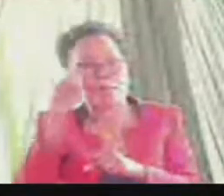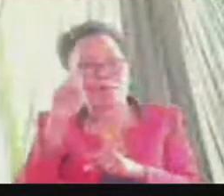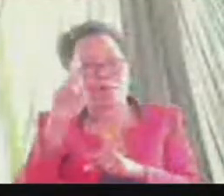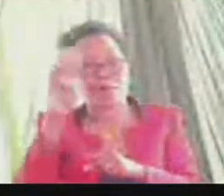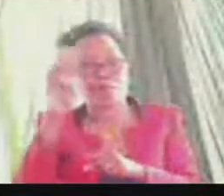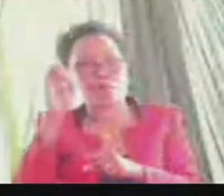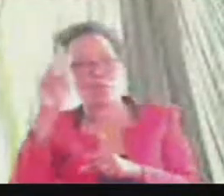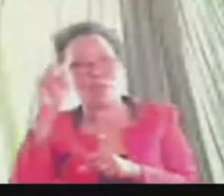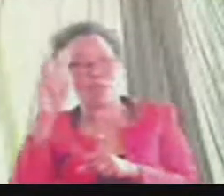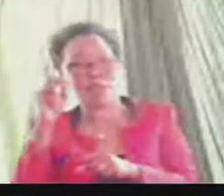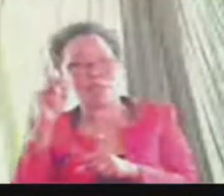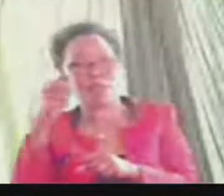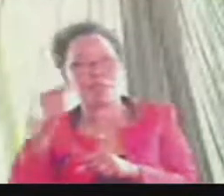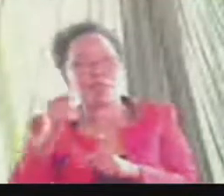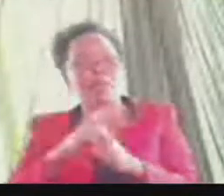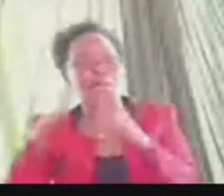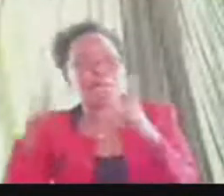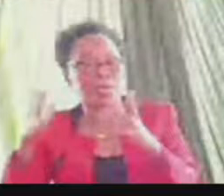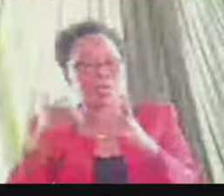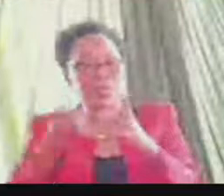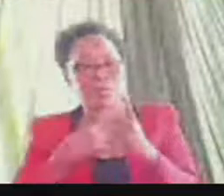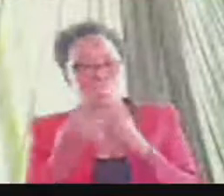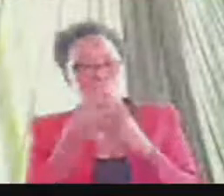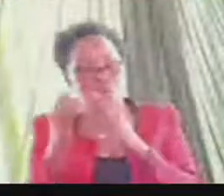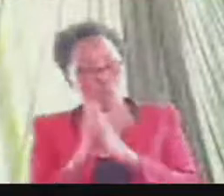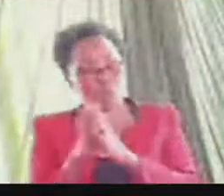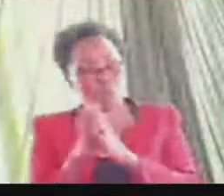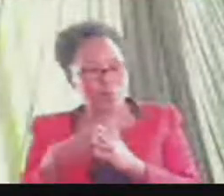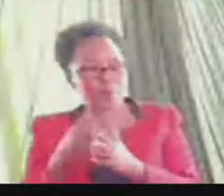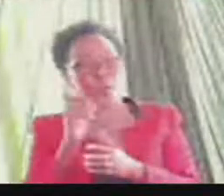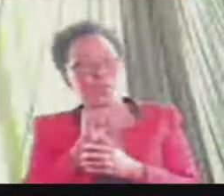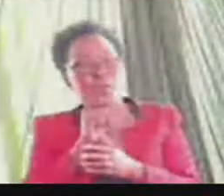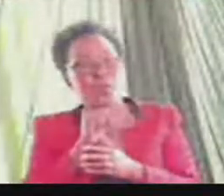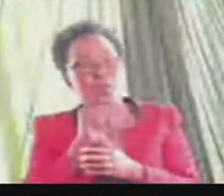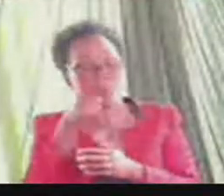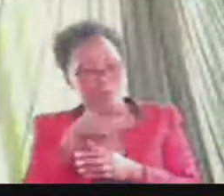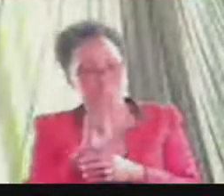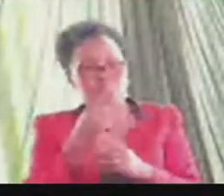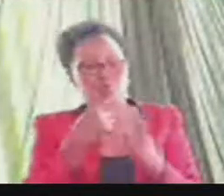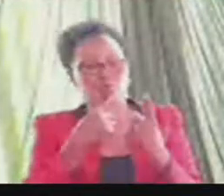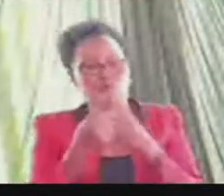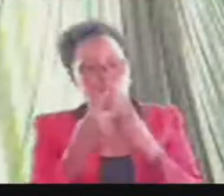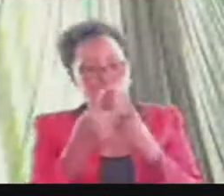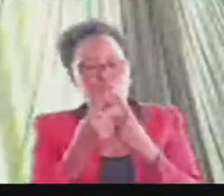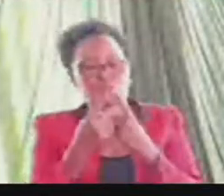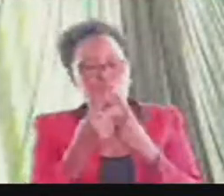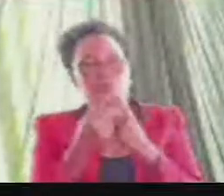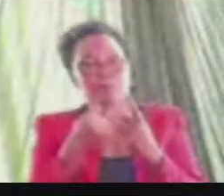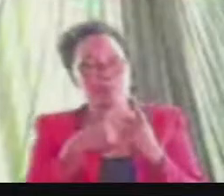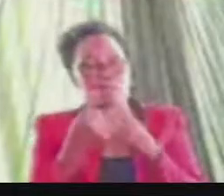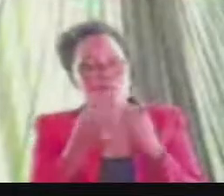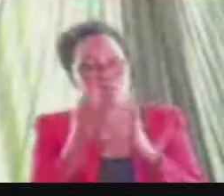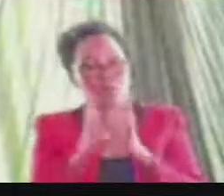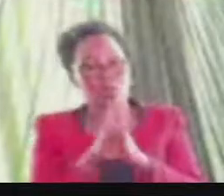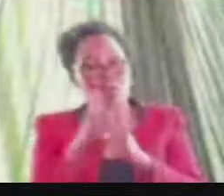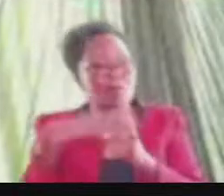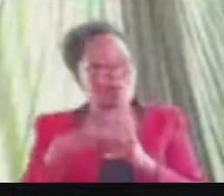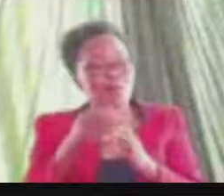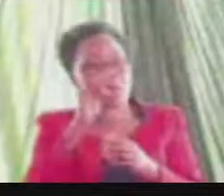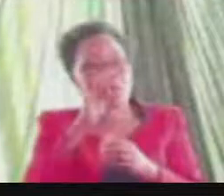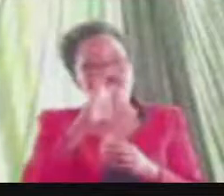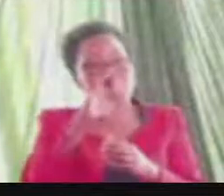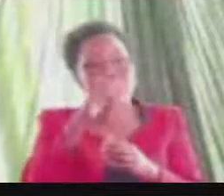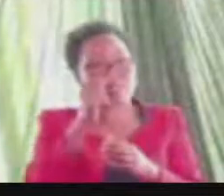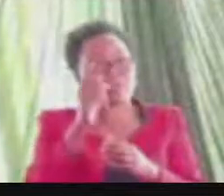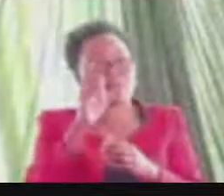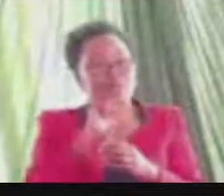them. They have that little knowledge. I can't say I'm an ICT expert, but they're saying even we are working